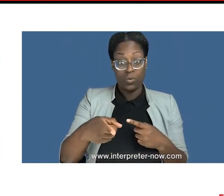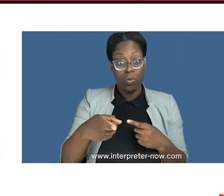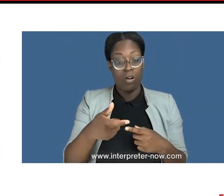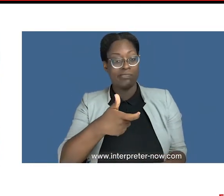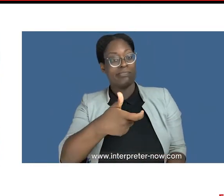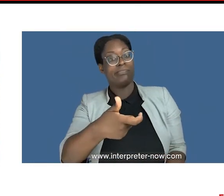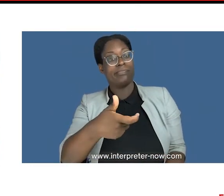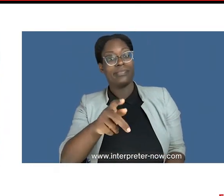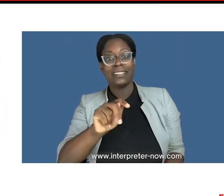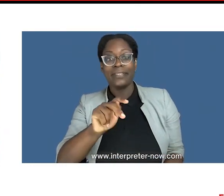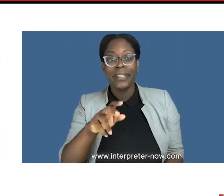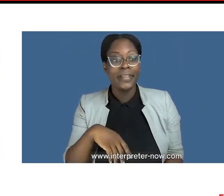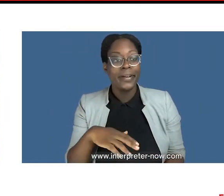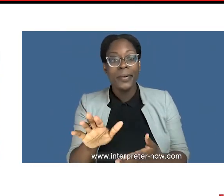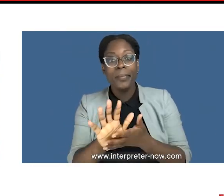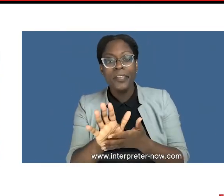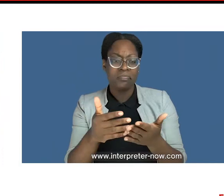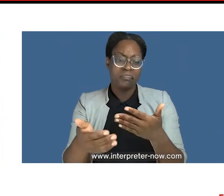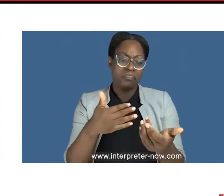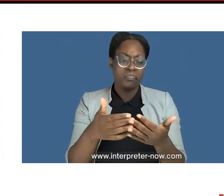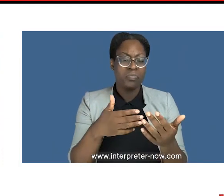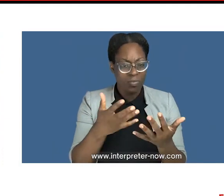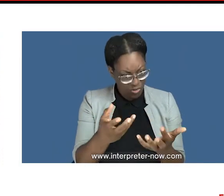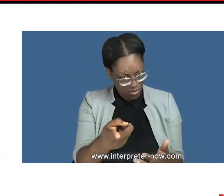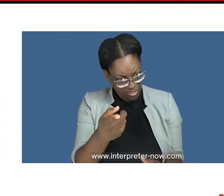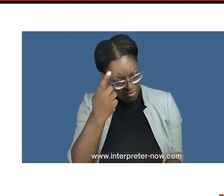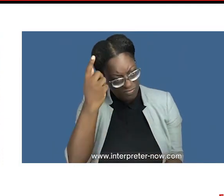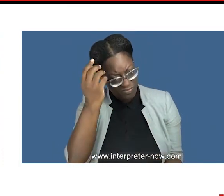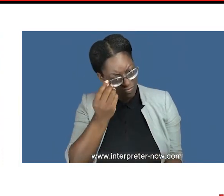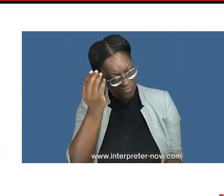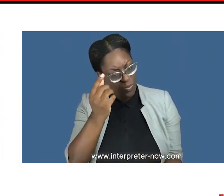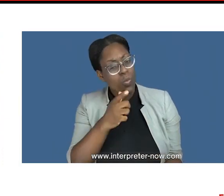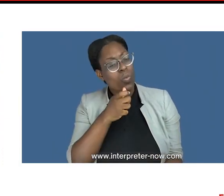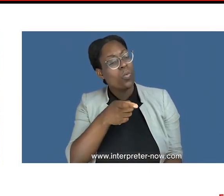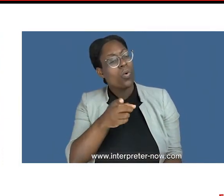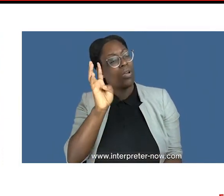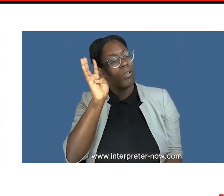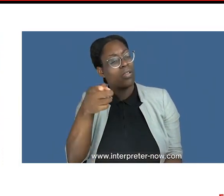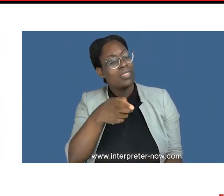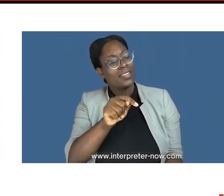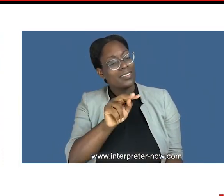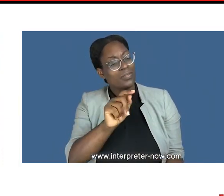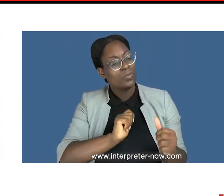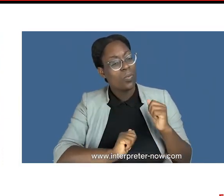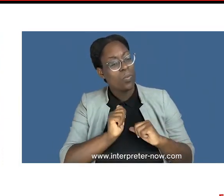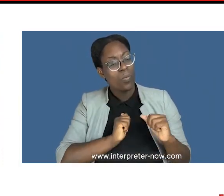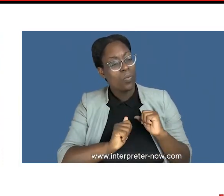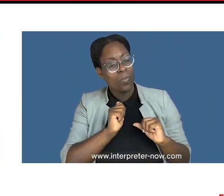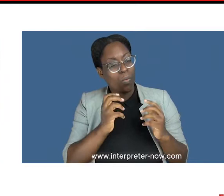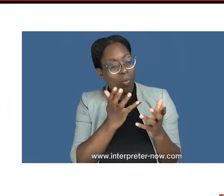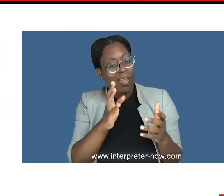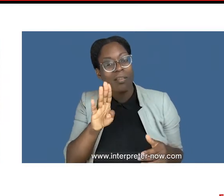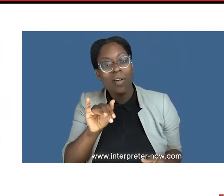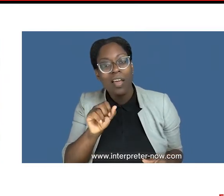When you're sitting down to watch a movie or a TV show, think about the diverse, who is creating those